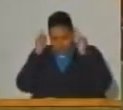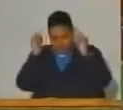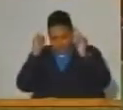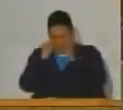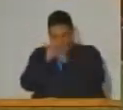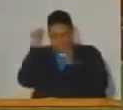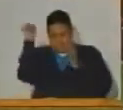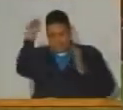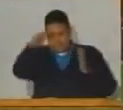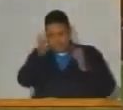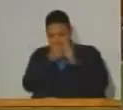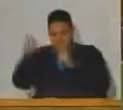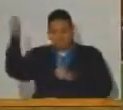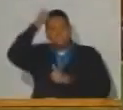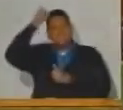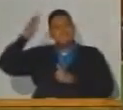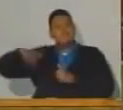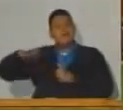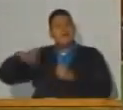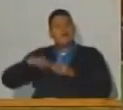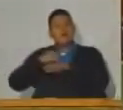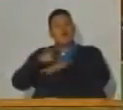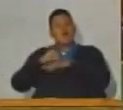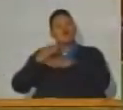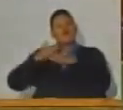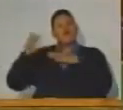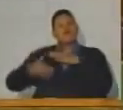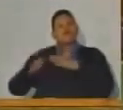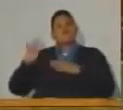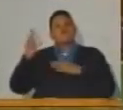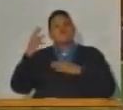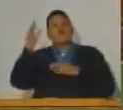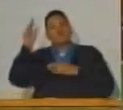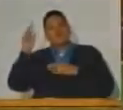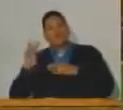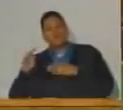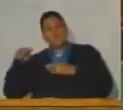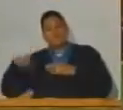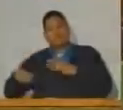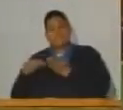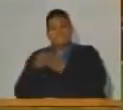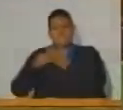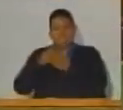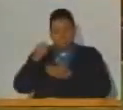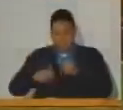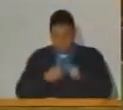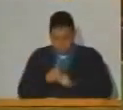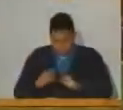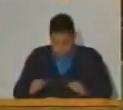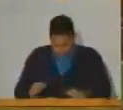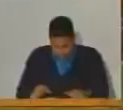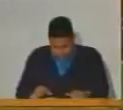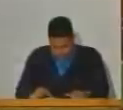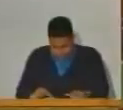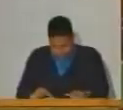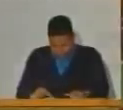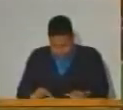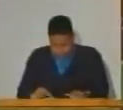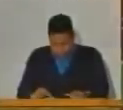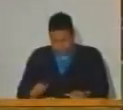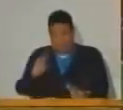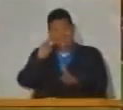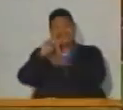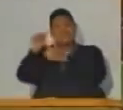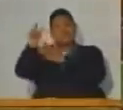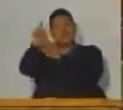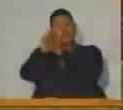Chief Parliamentary Council by the end of the fourth quarter of this fiscal year. The Disabilities Act